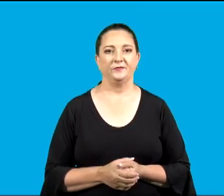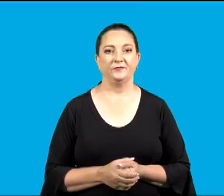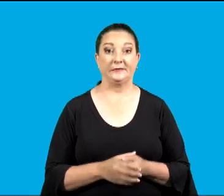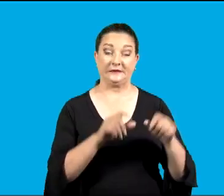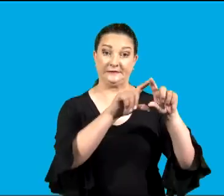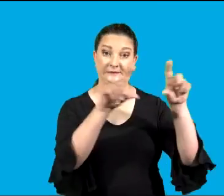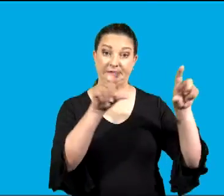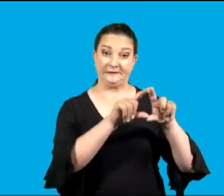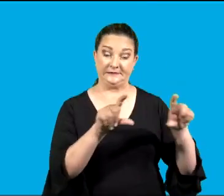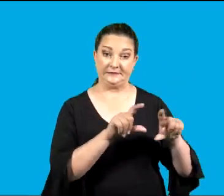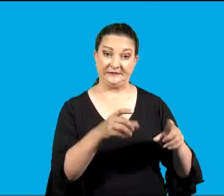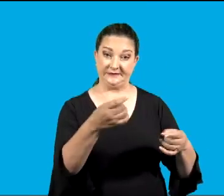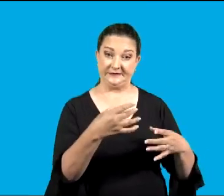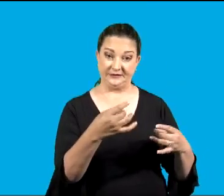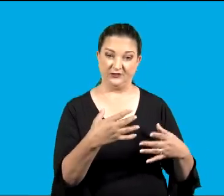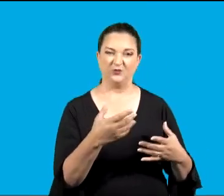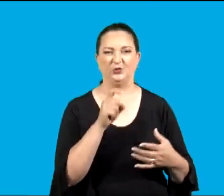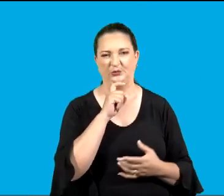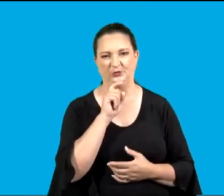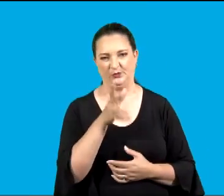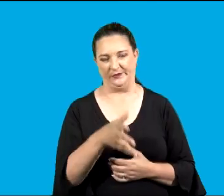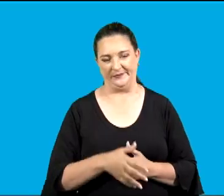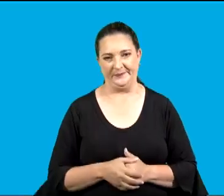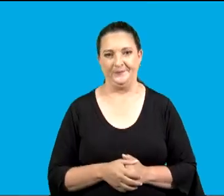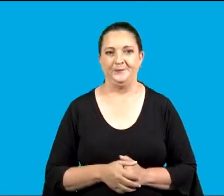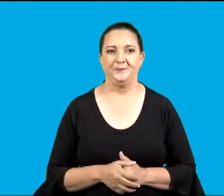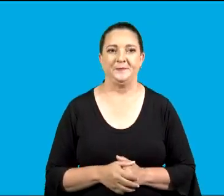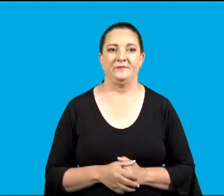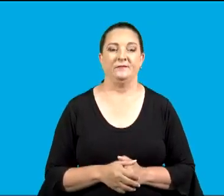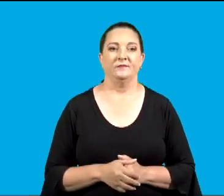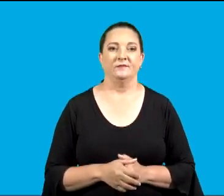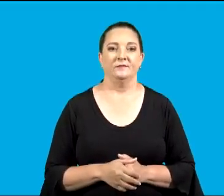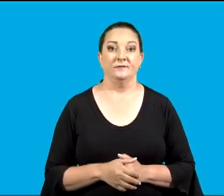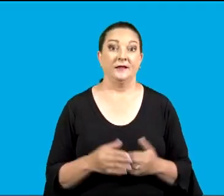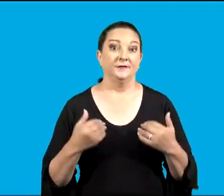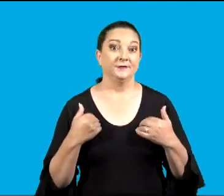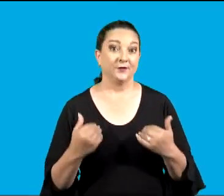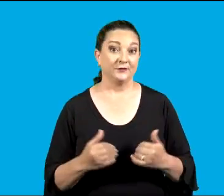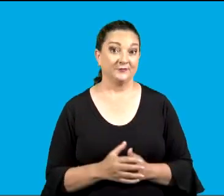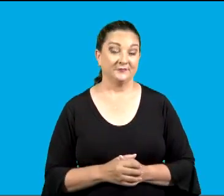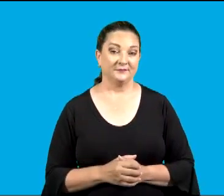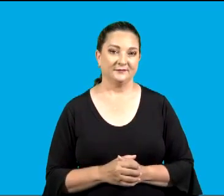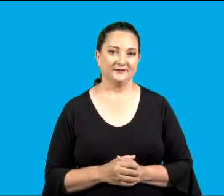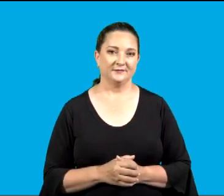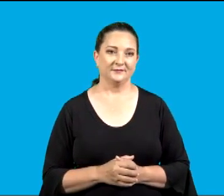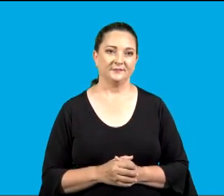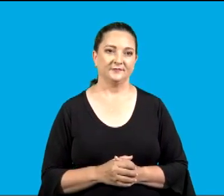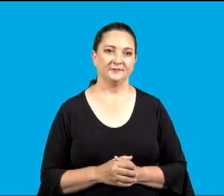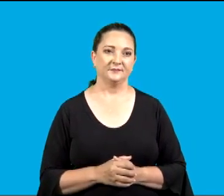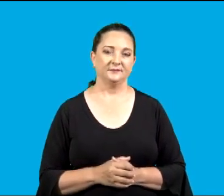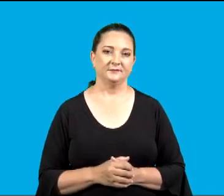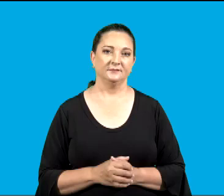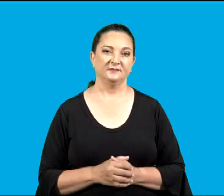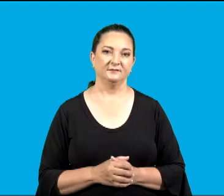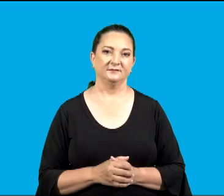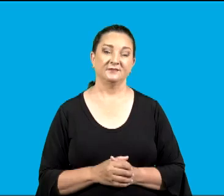and this is all the information that we're going to use. Okay, so to begin,